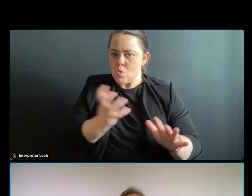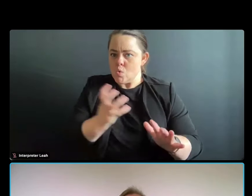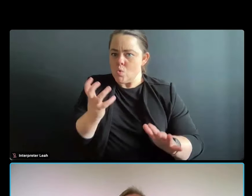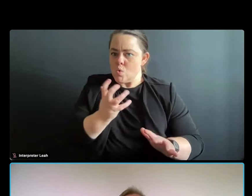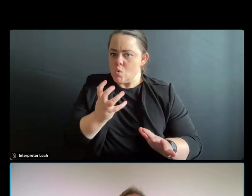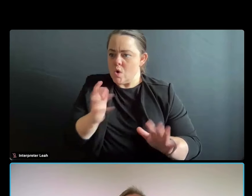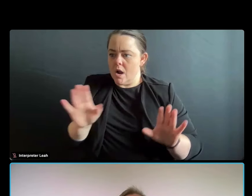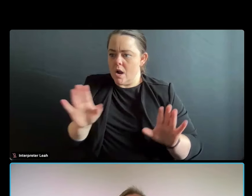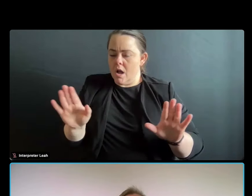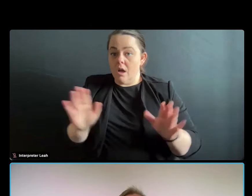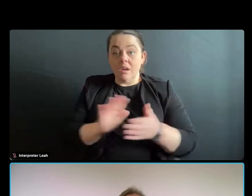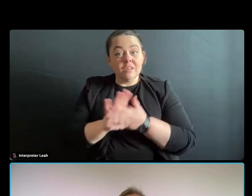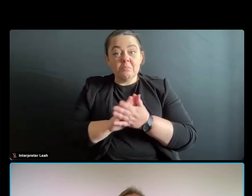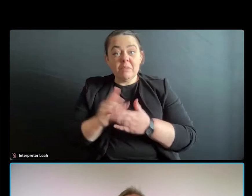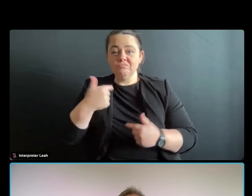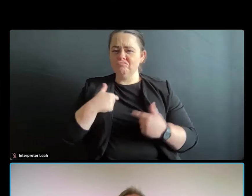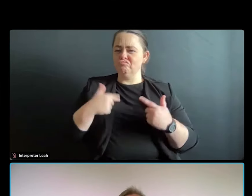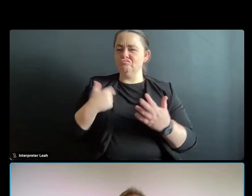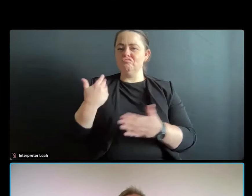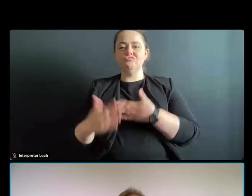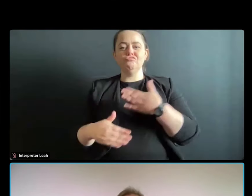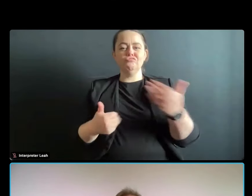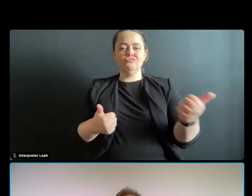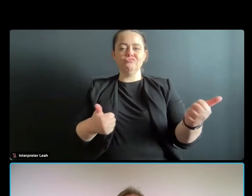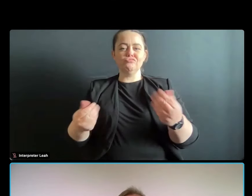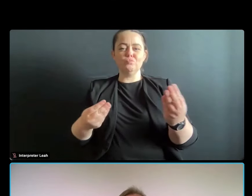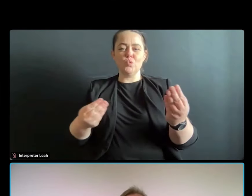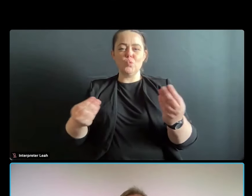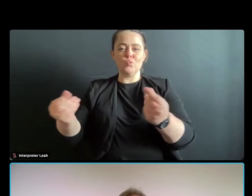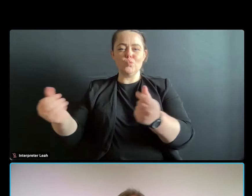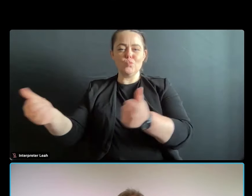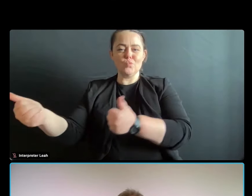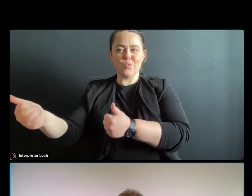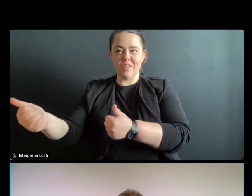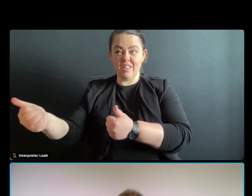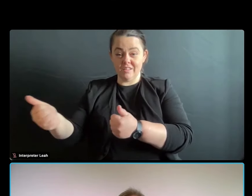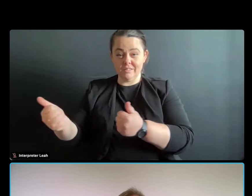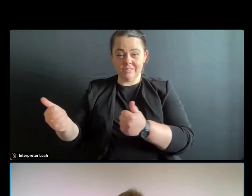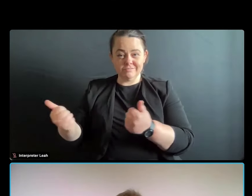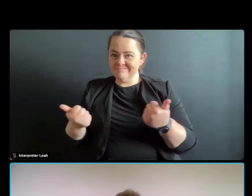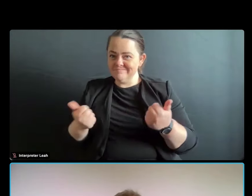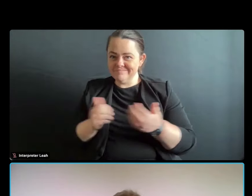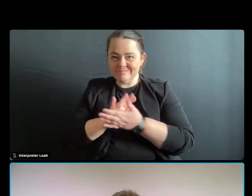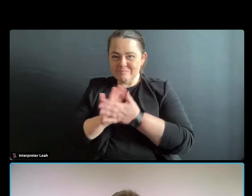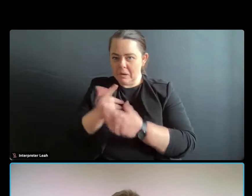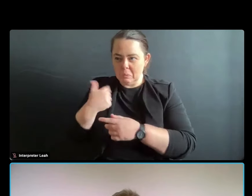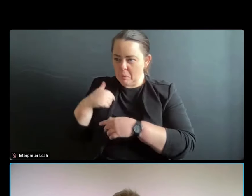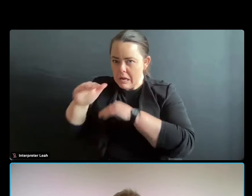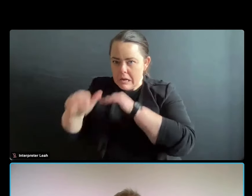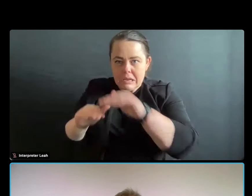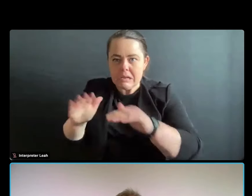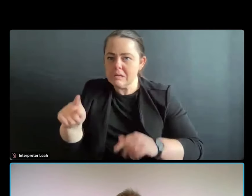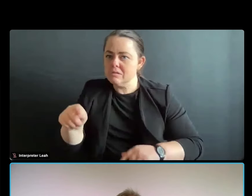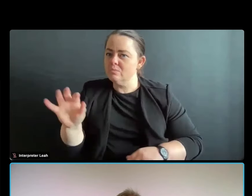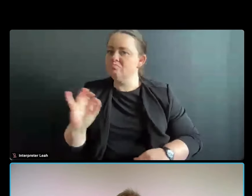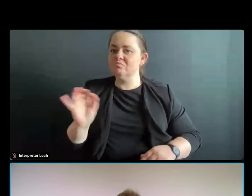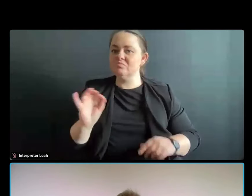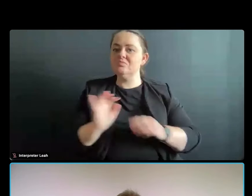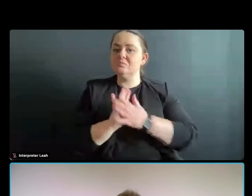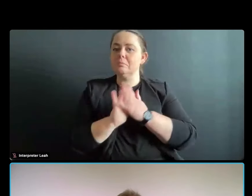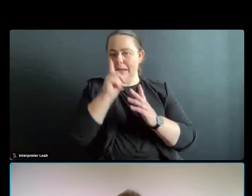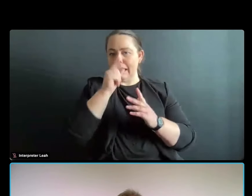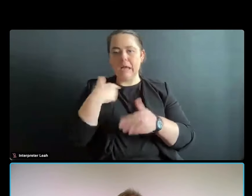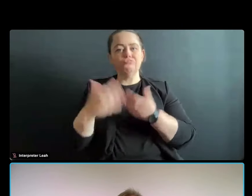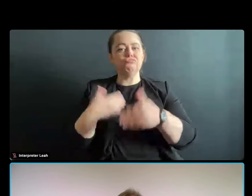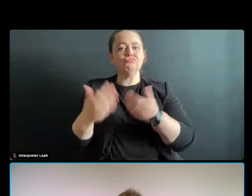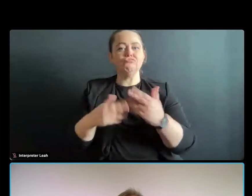risks not necessarily having to be targeted by us. So I just move to the next slide. I'll just speak